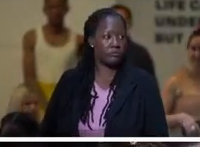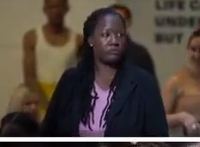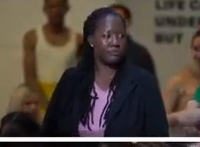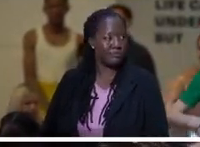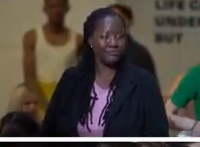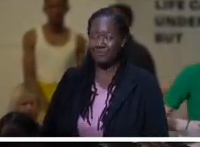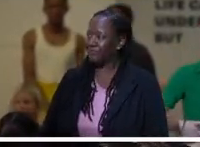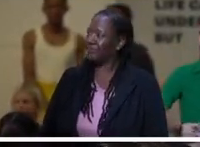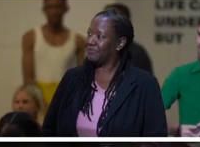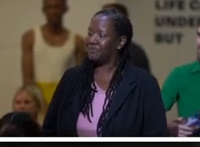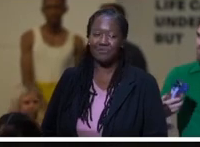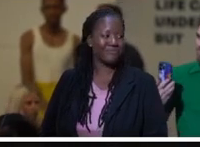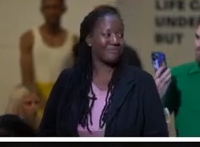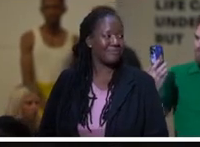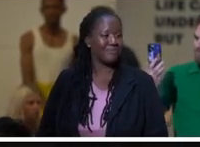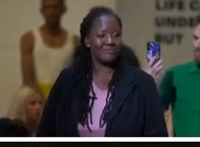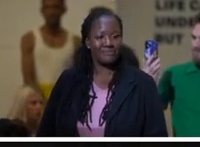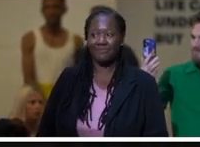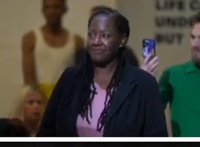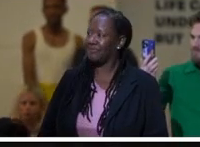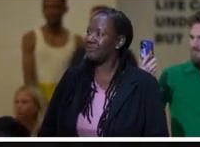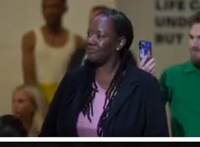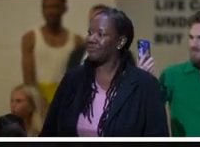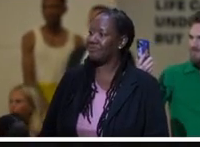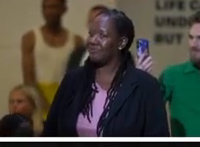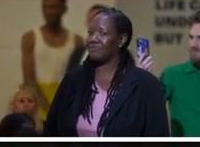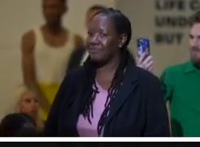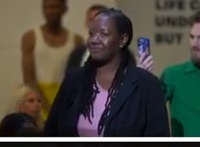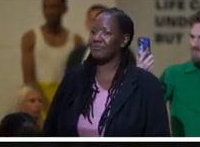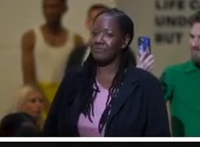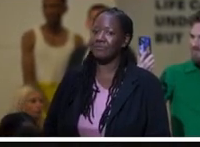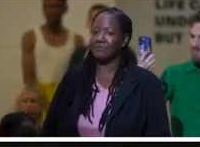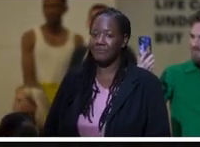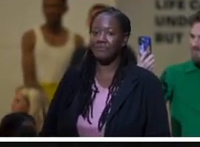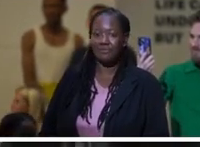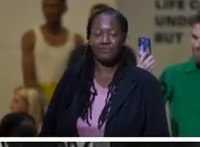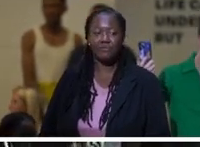star. Said you wanna be a legend, or statement, or